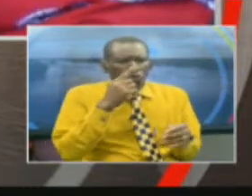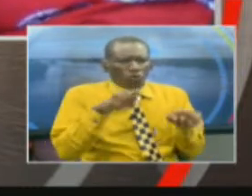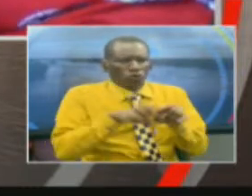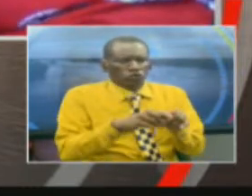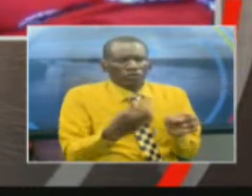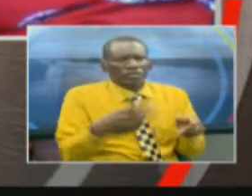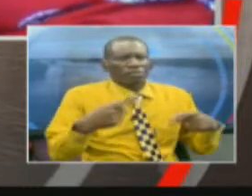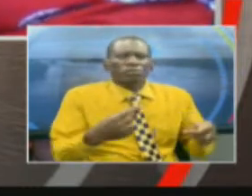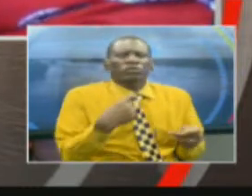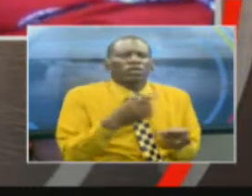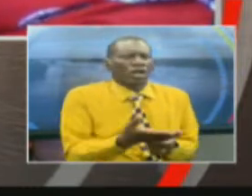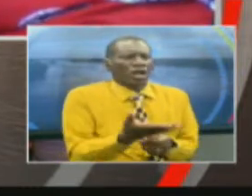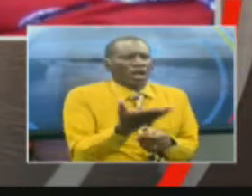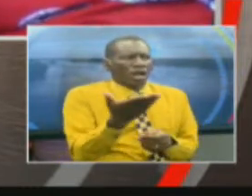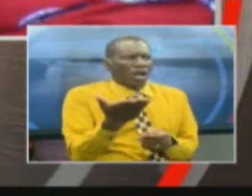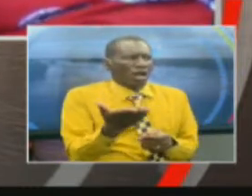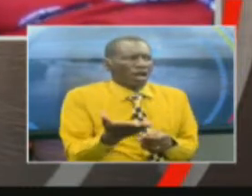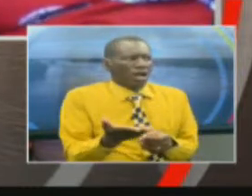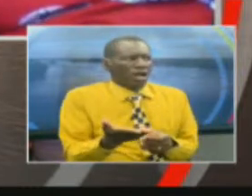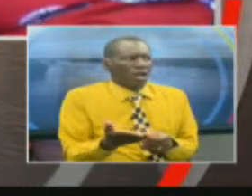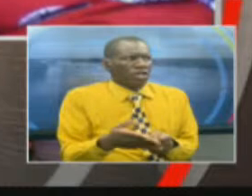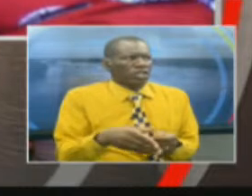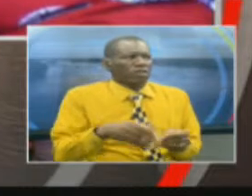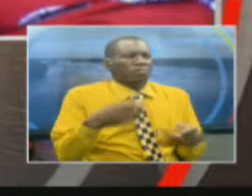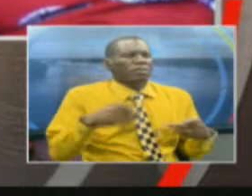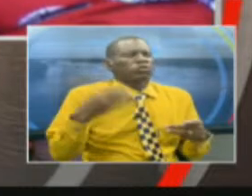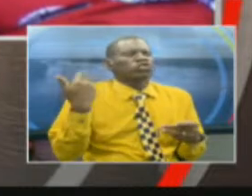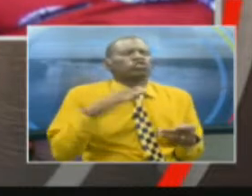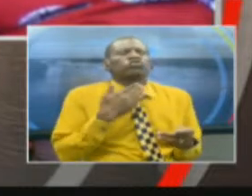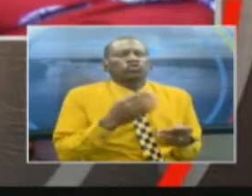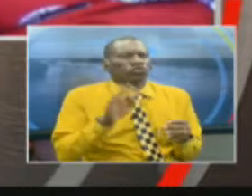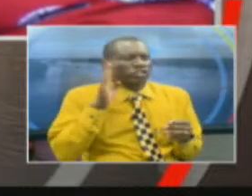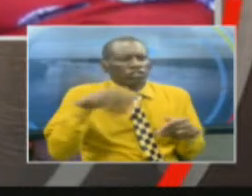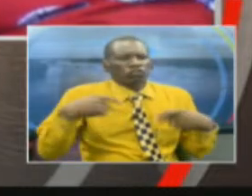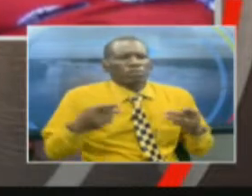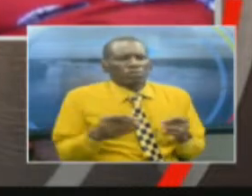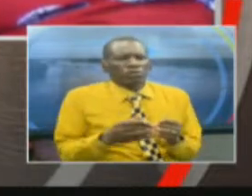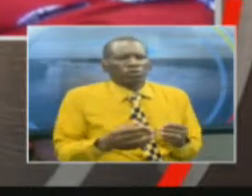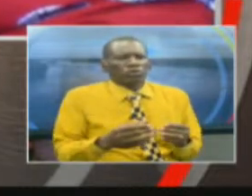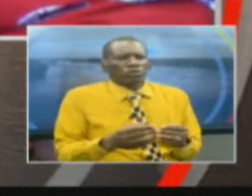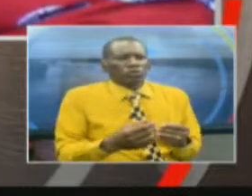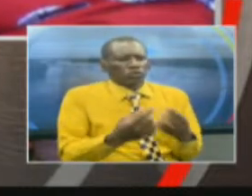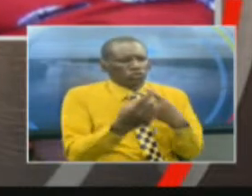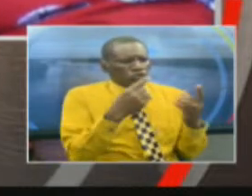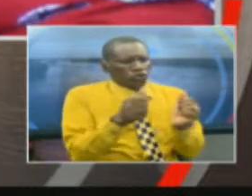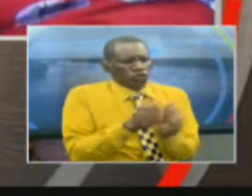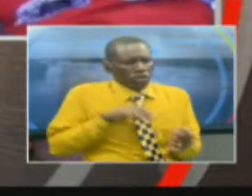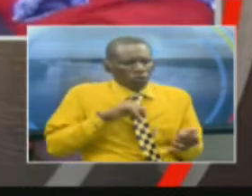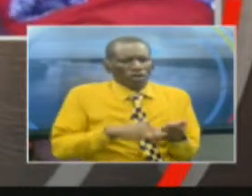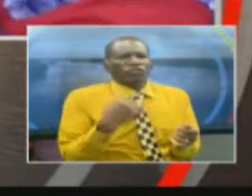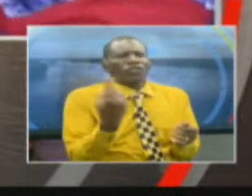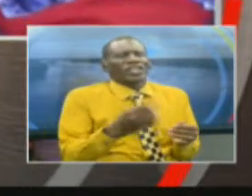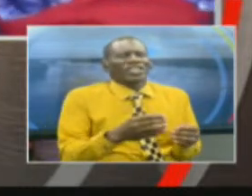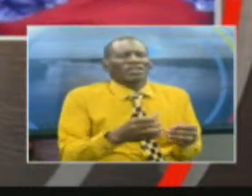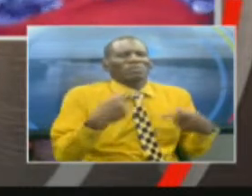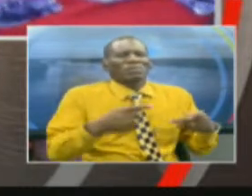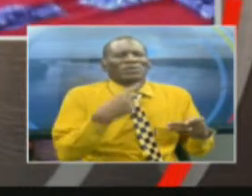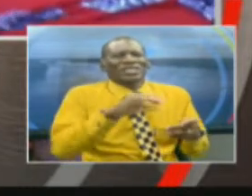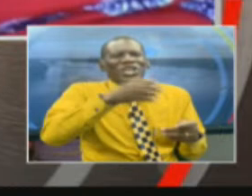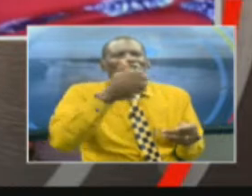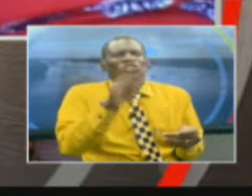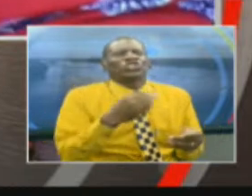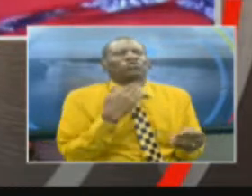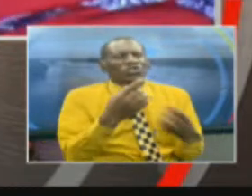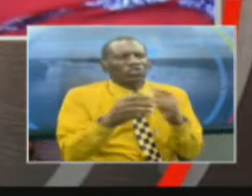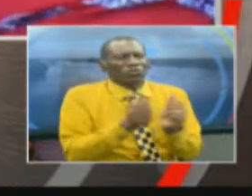say, oh, John Nadi don't want to listen to people. She's just stick to her wife, Pekeake. He's working with her all the time. I